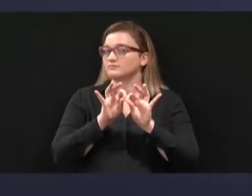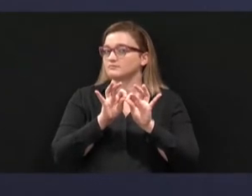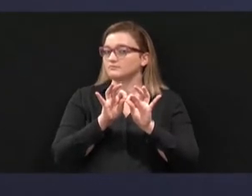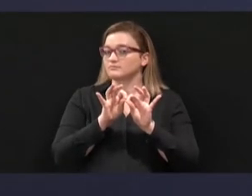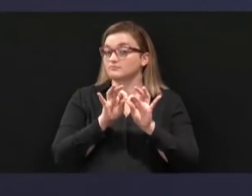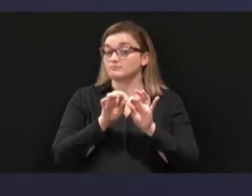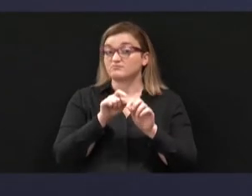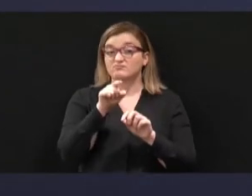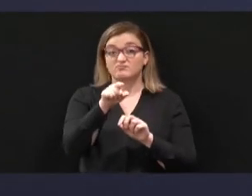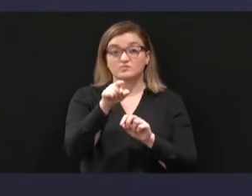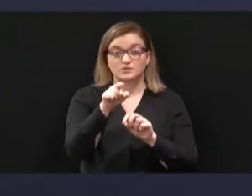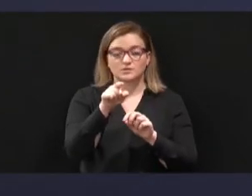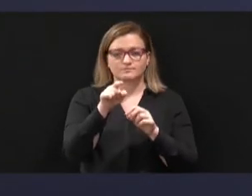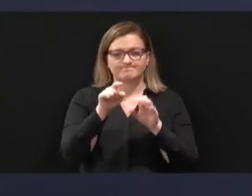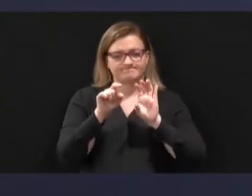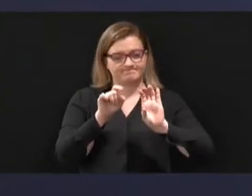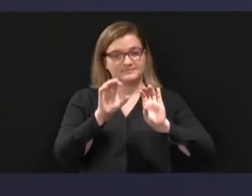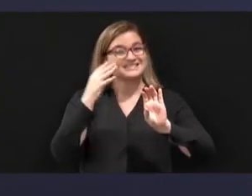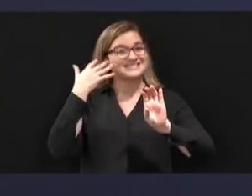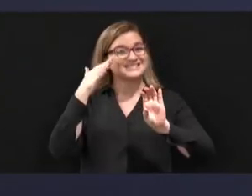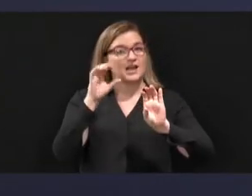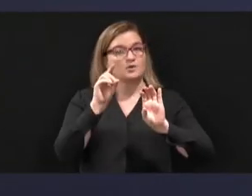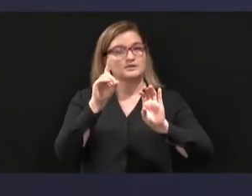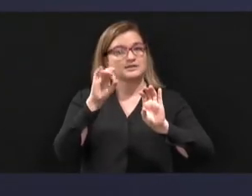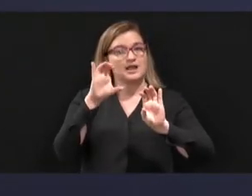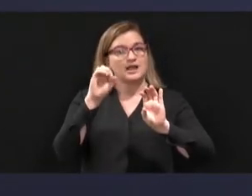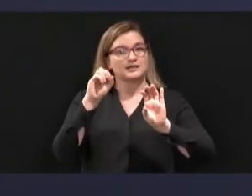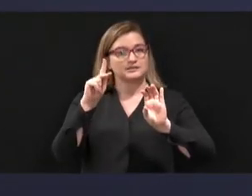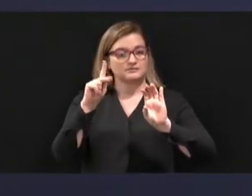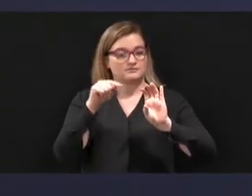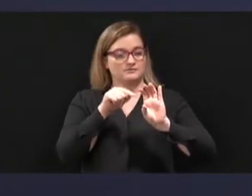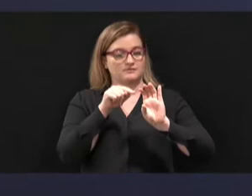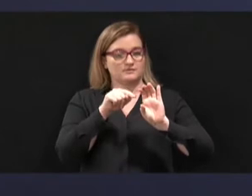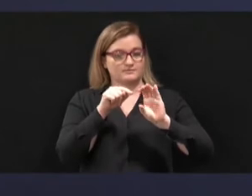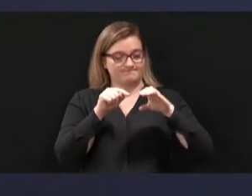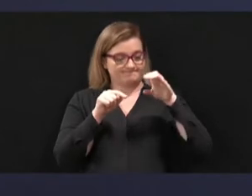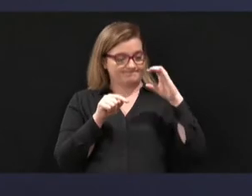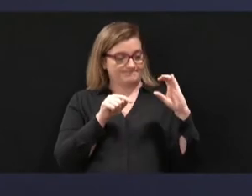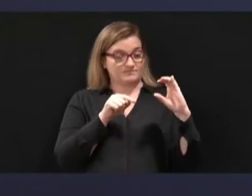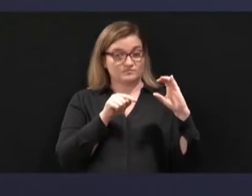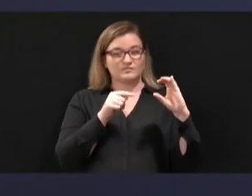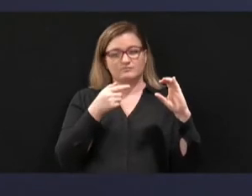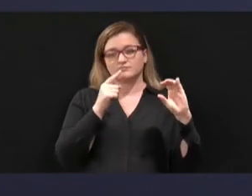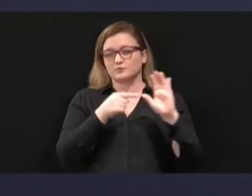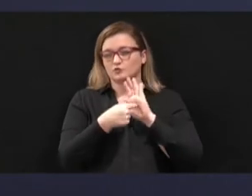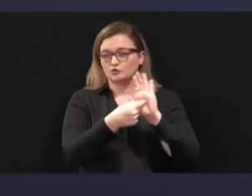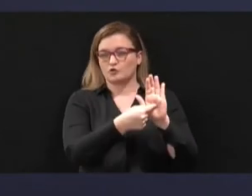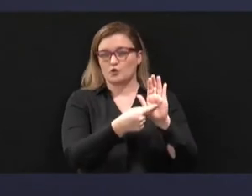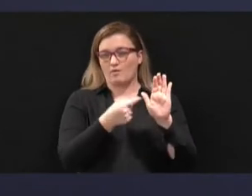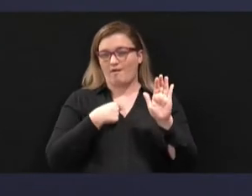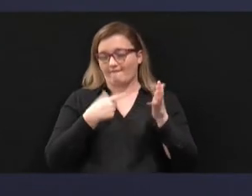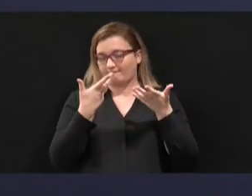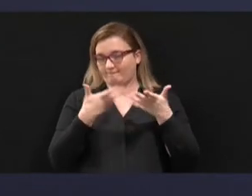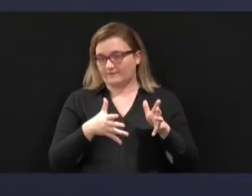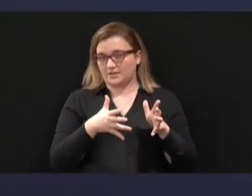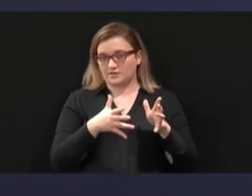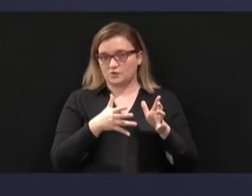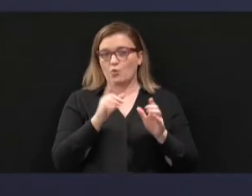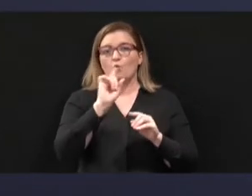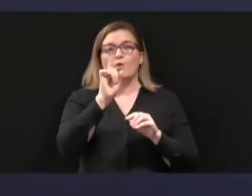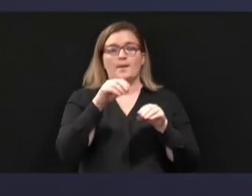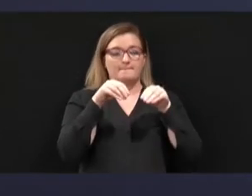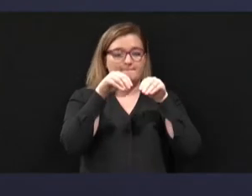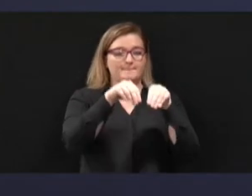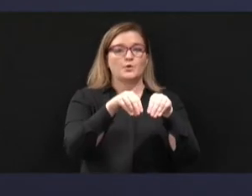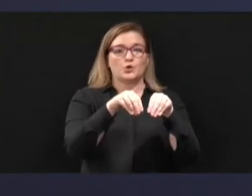when you do your sound deck, and I will show you when I finish this where this goes in your lesson plan. You